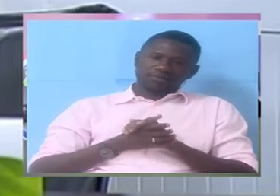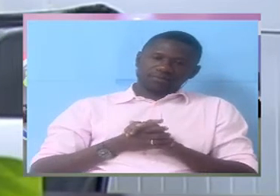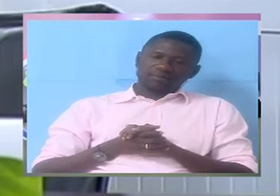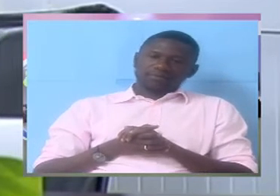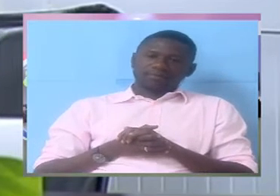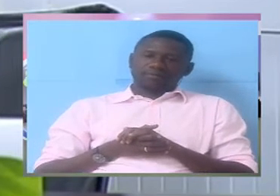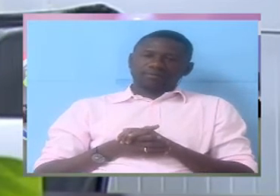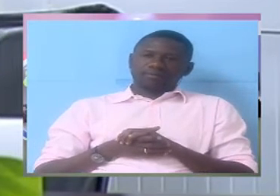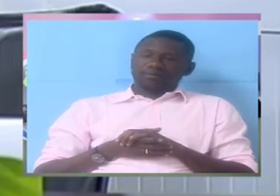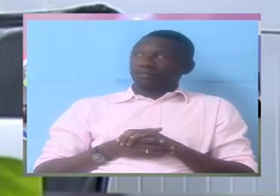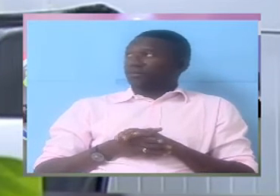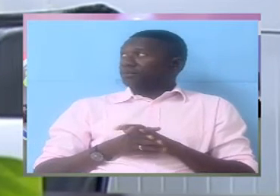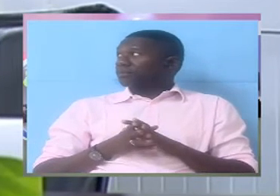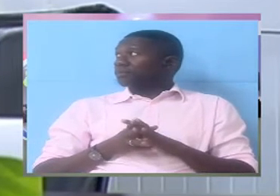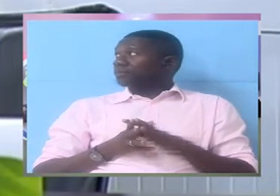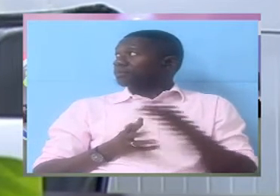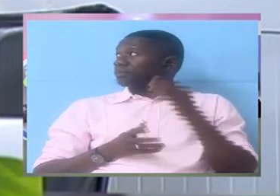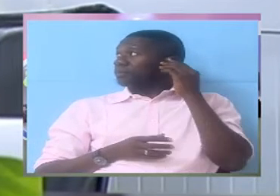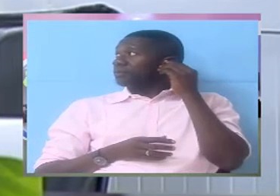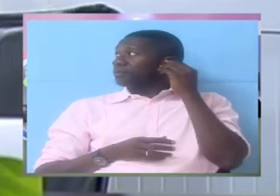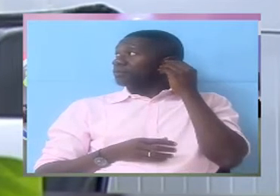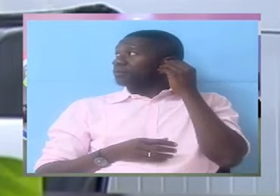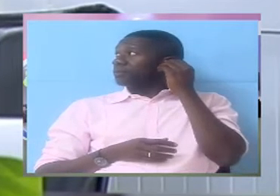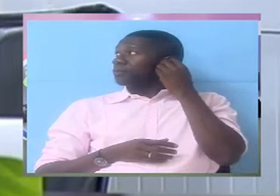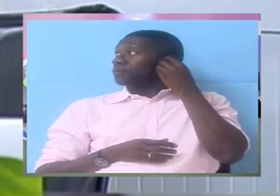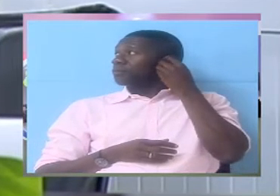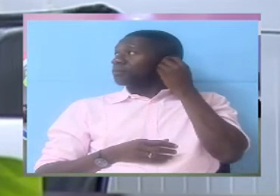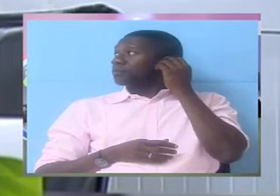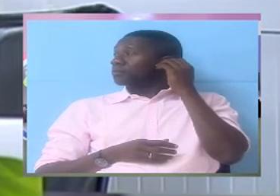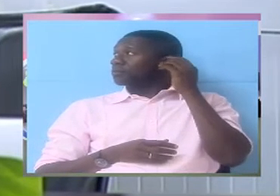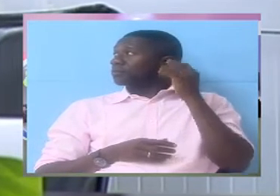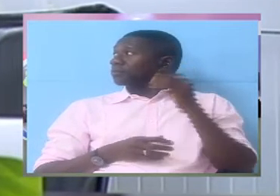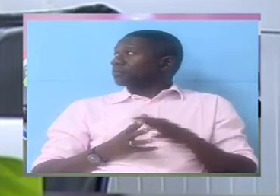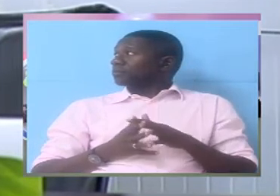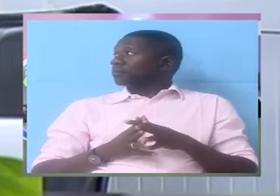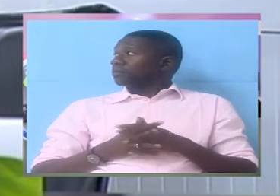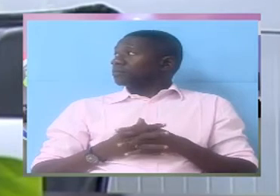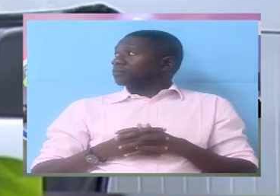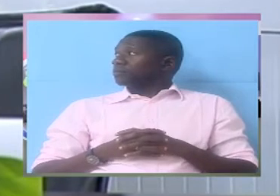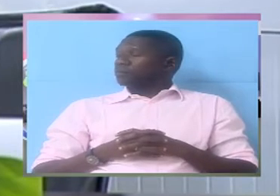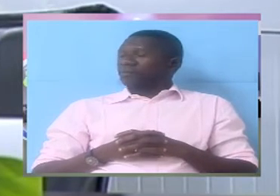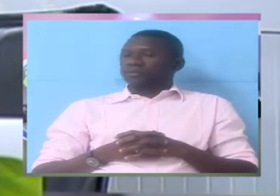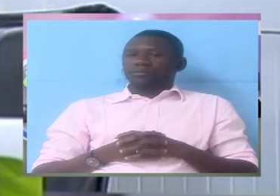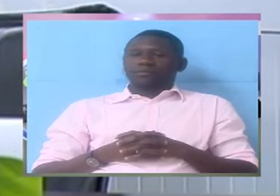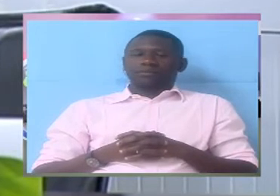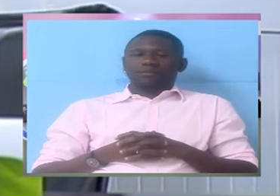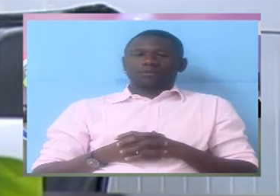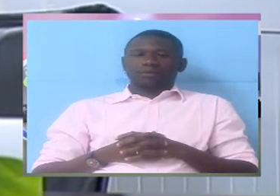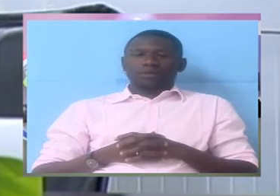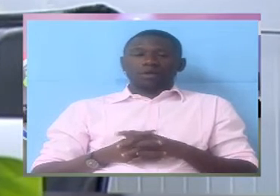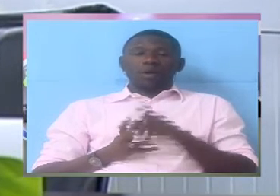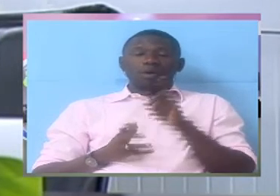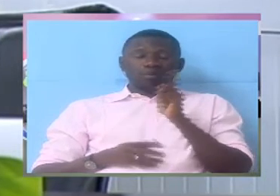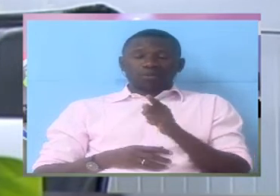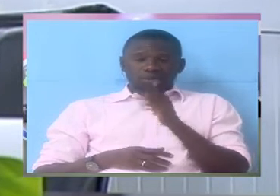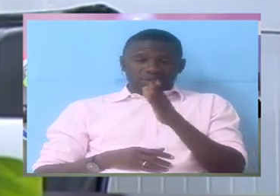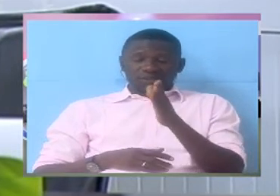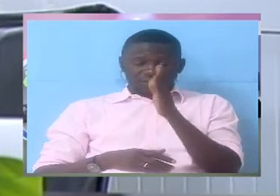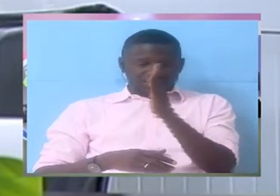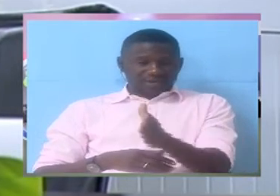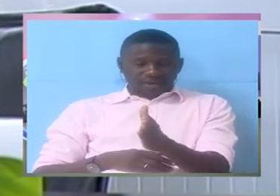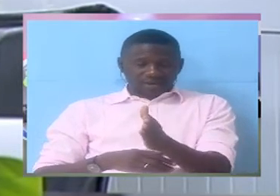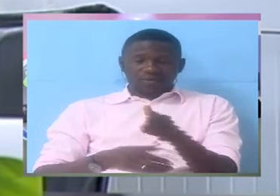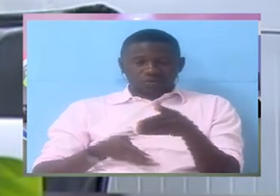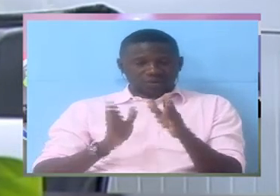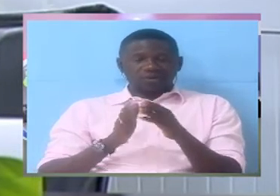bari mbat nga keten drong, nga fute mangbulo ye maila nge fadi, nga tenten drong nata. This is the right way you have just said.